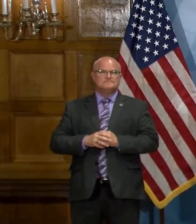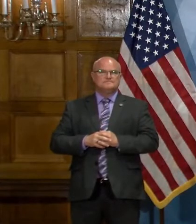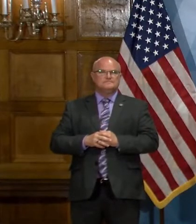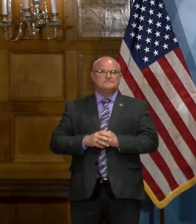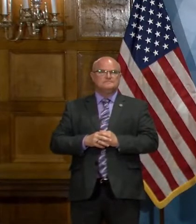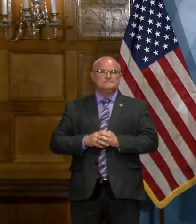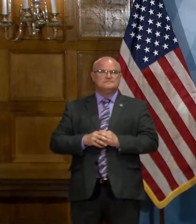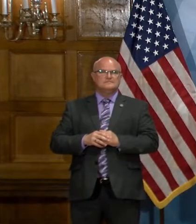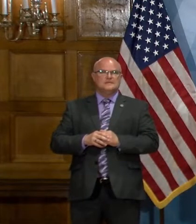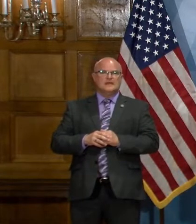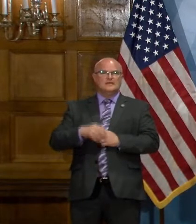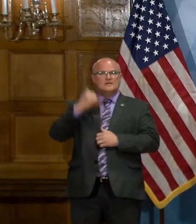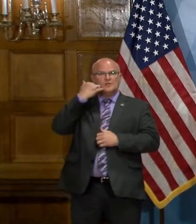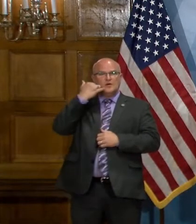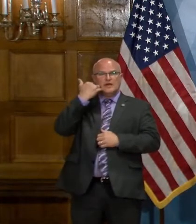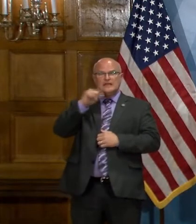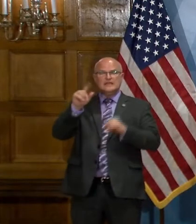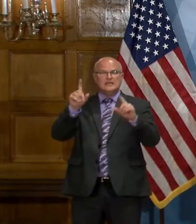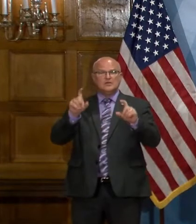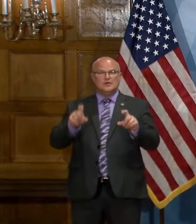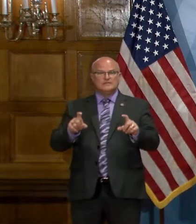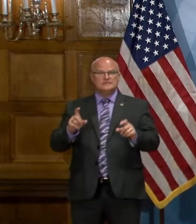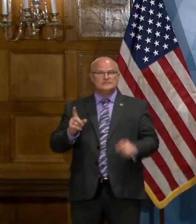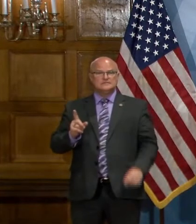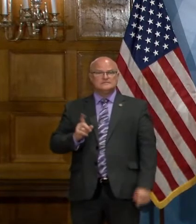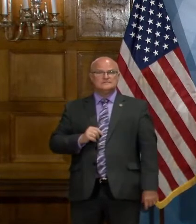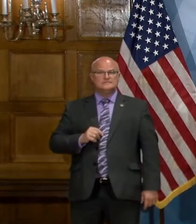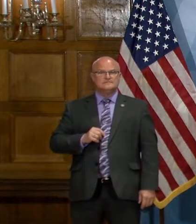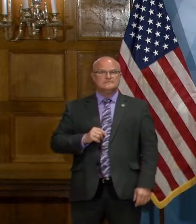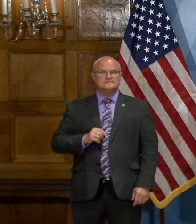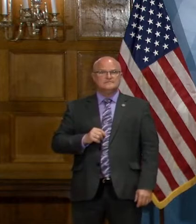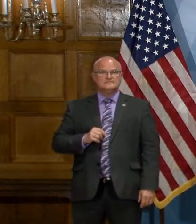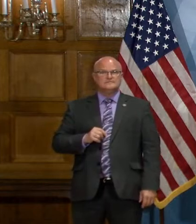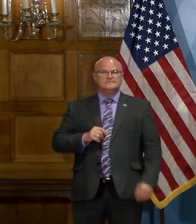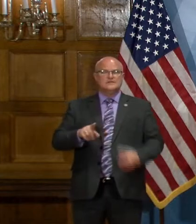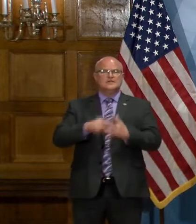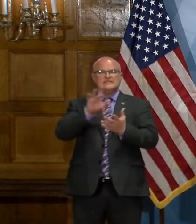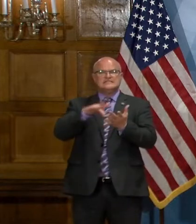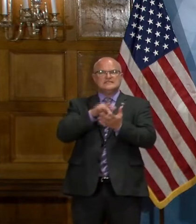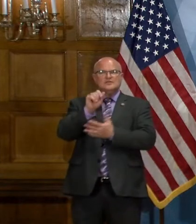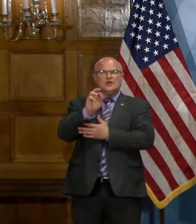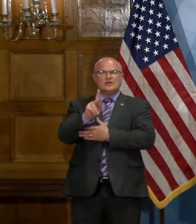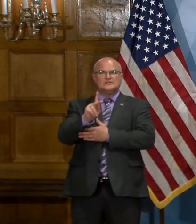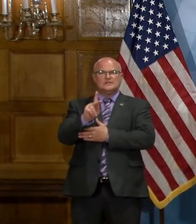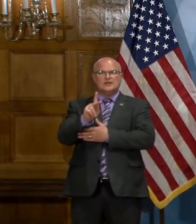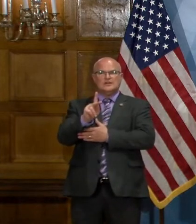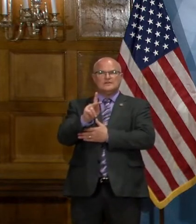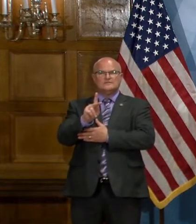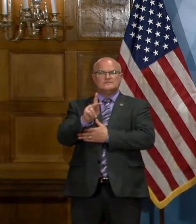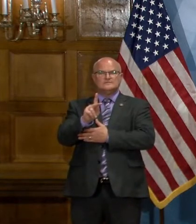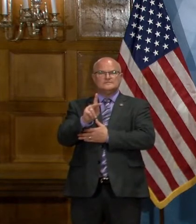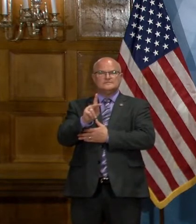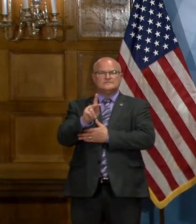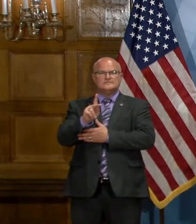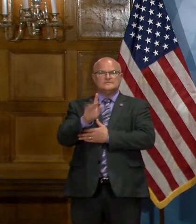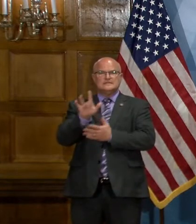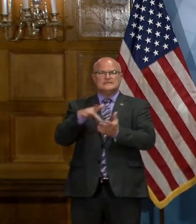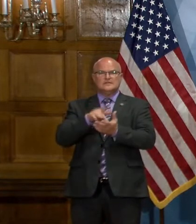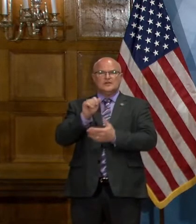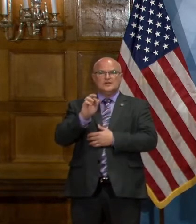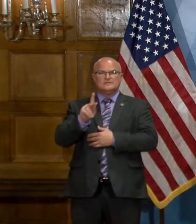Let's go remotely. Is there any questions remotely? Let's start with Central Arkansas, then we'll go to Northwest.